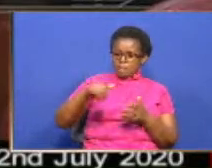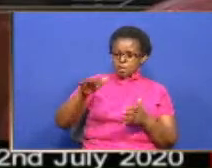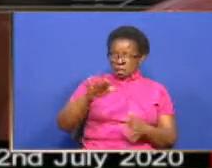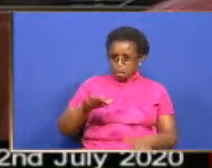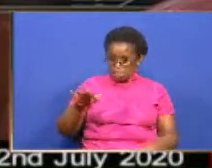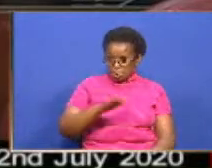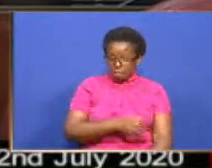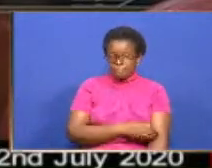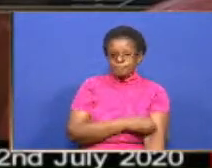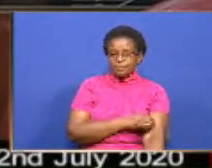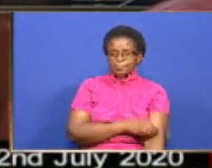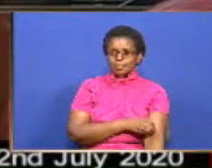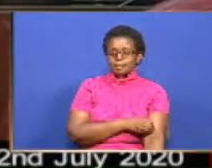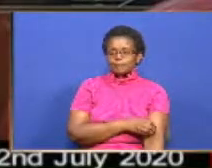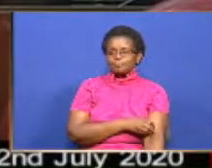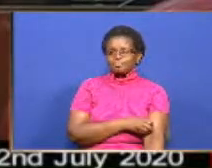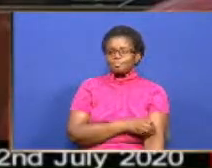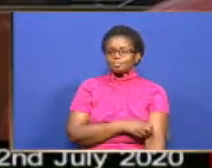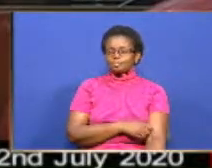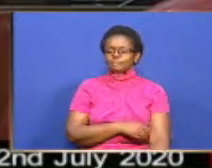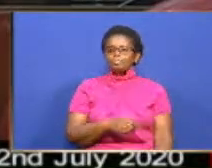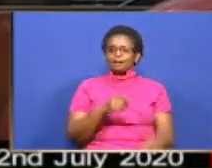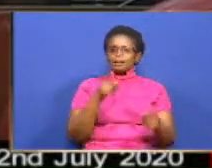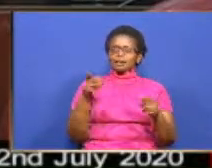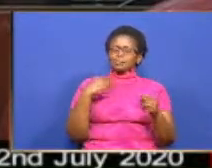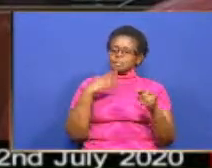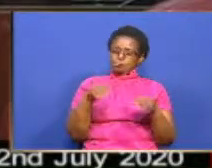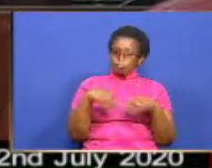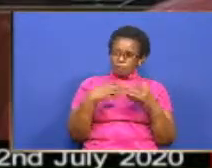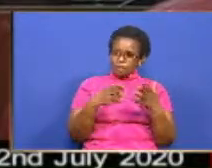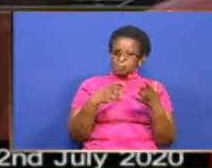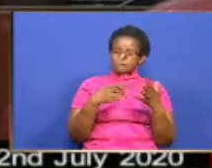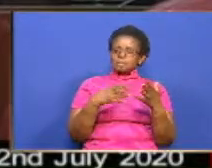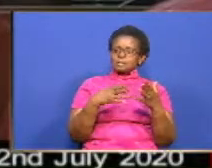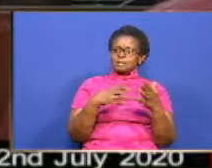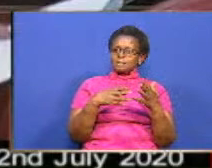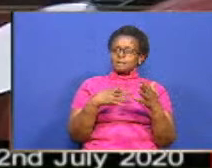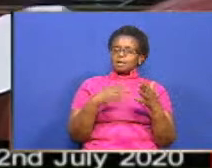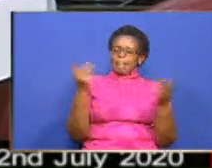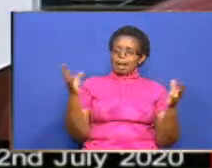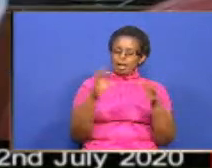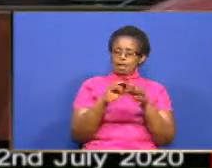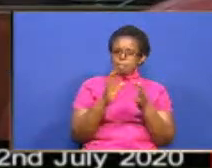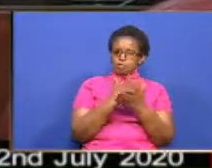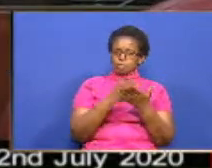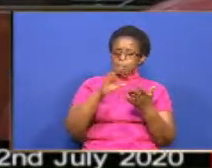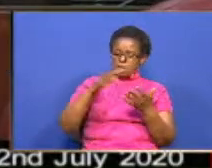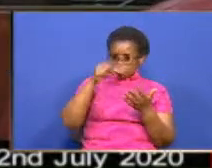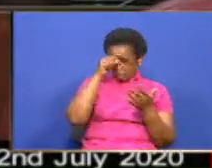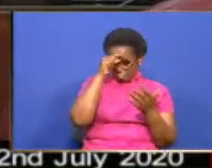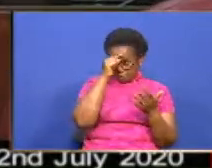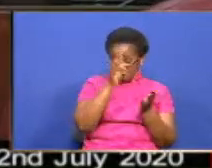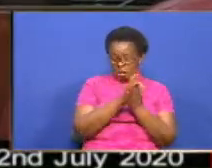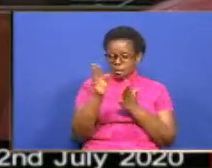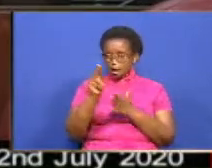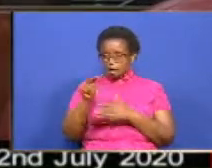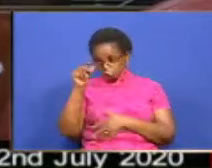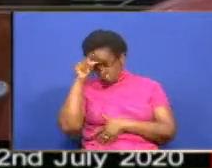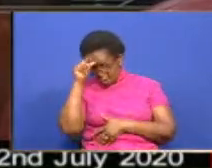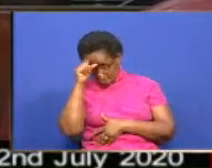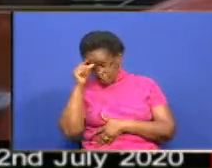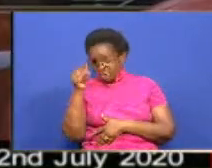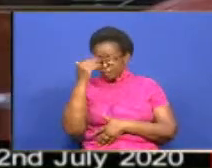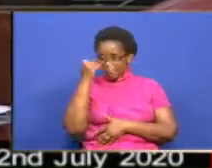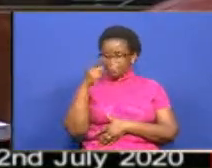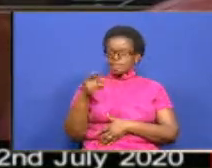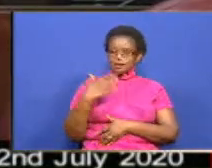And it also provides, at this point, the interlink between the county government and the national government, because obviously these